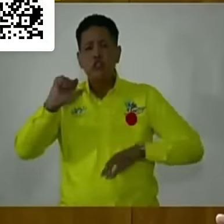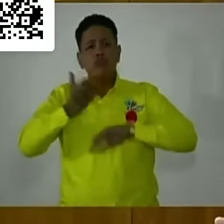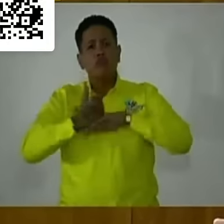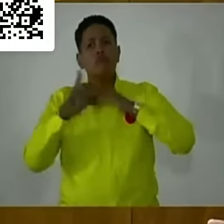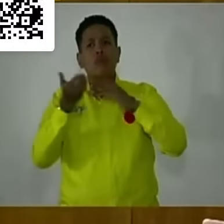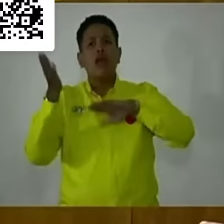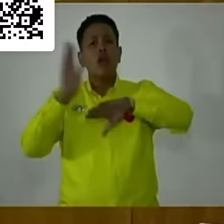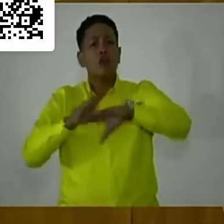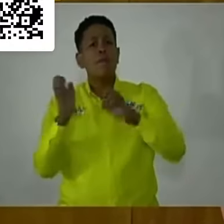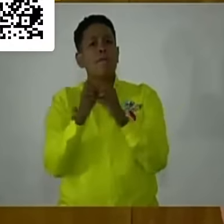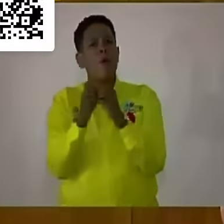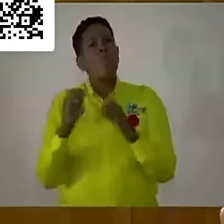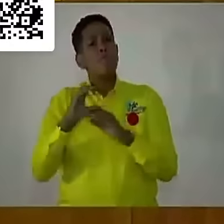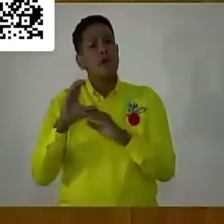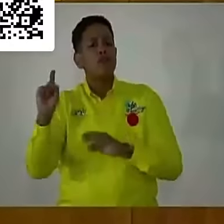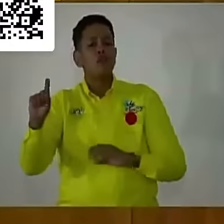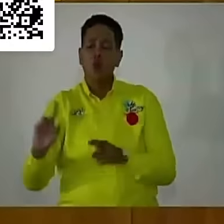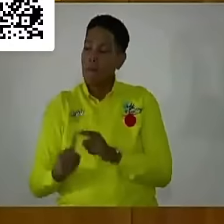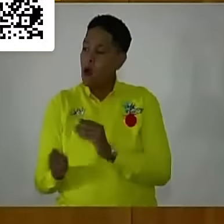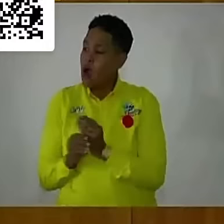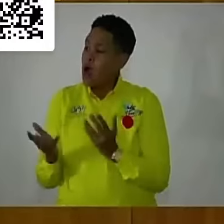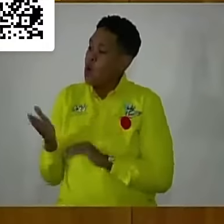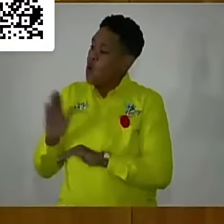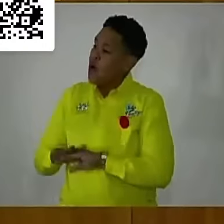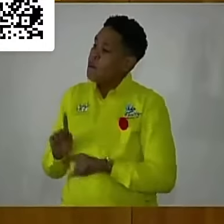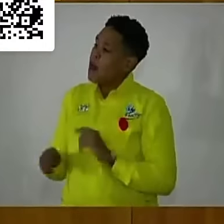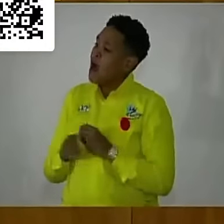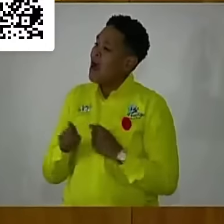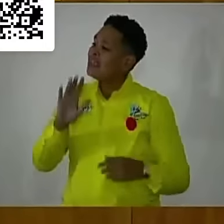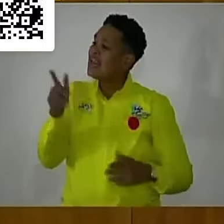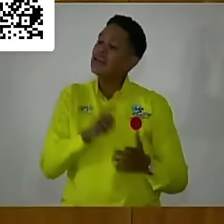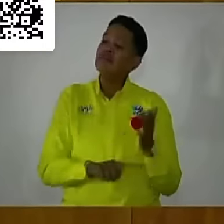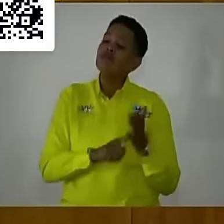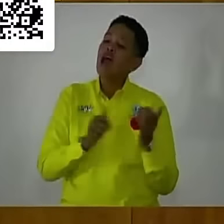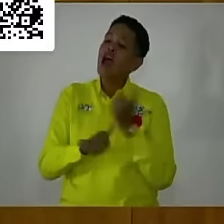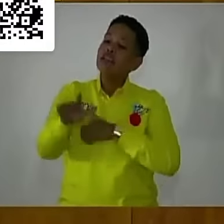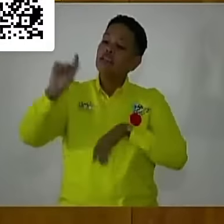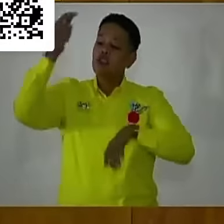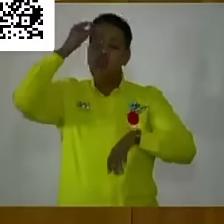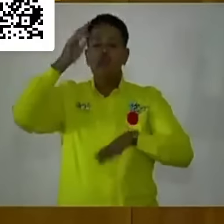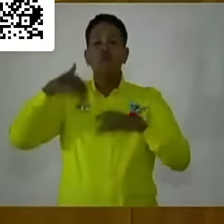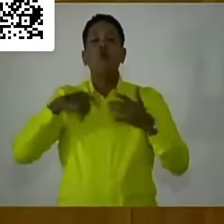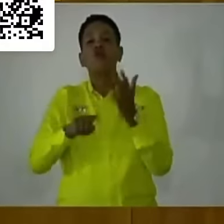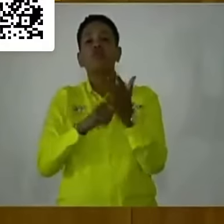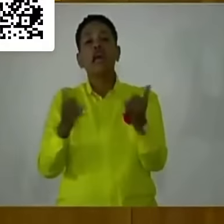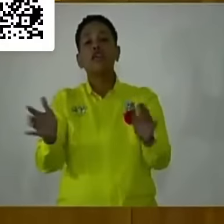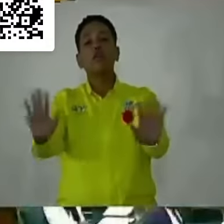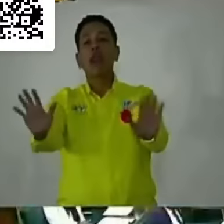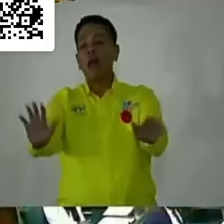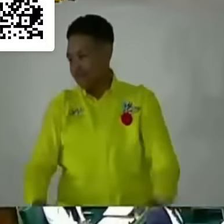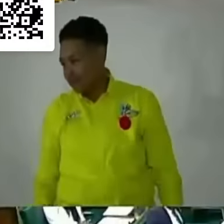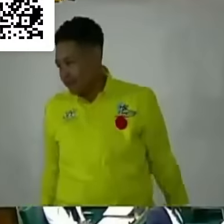have been increased or can be increased, but never criticize it under his government. So no criticize now.